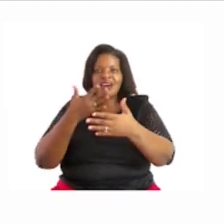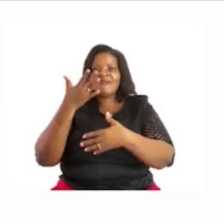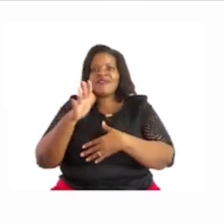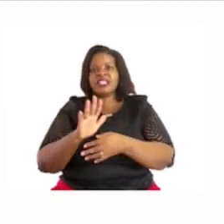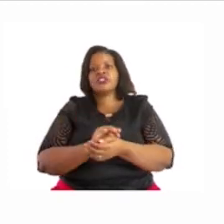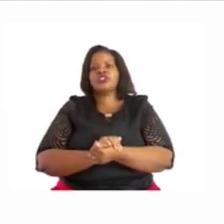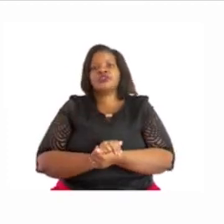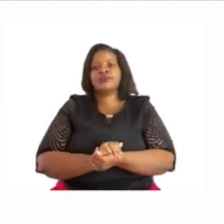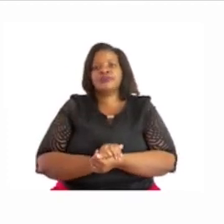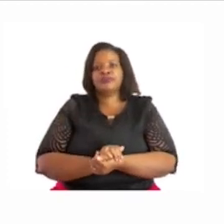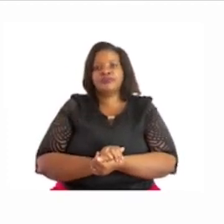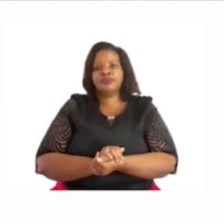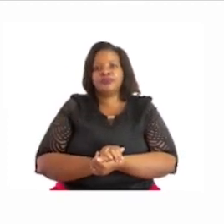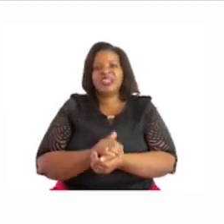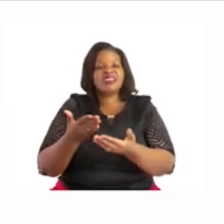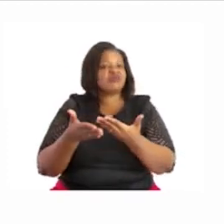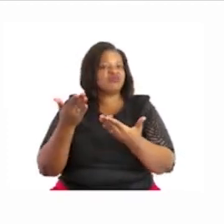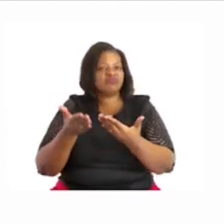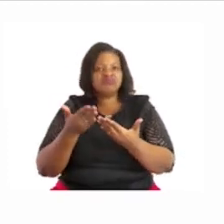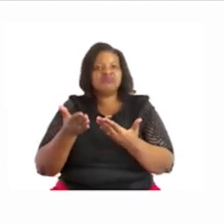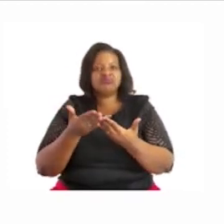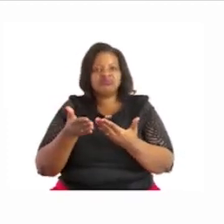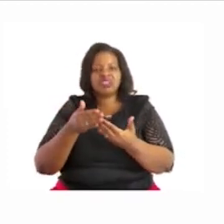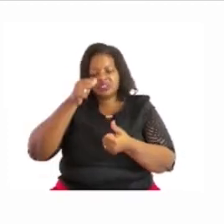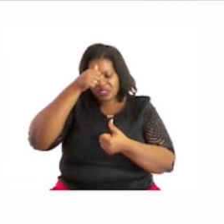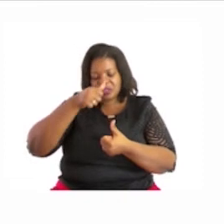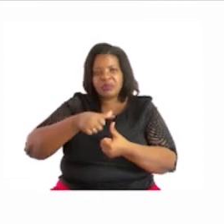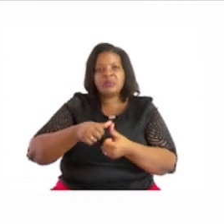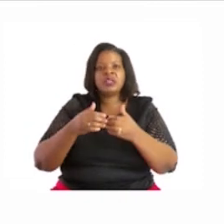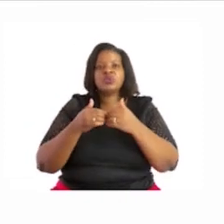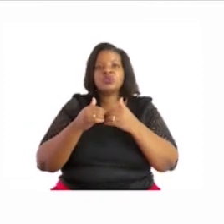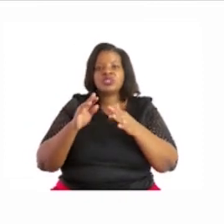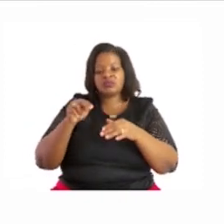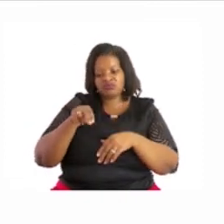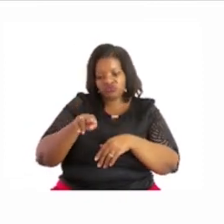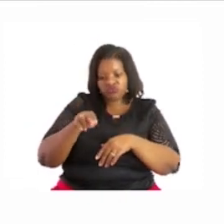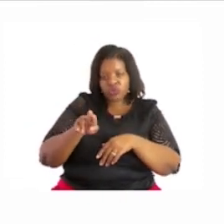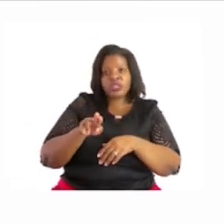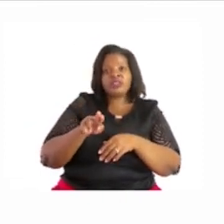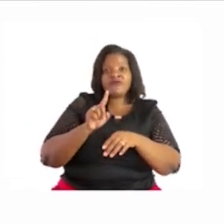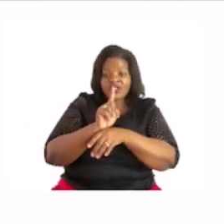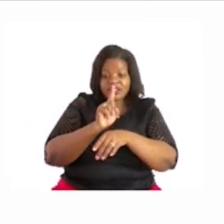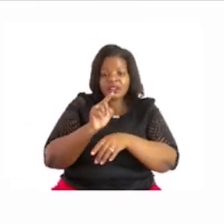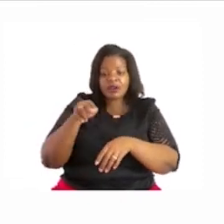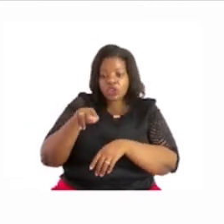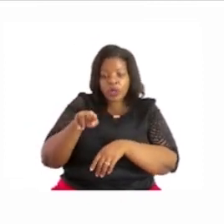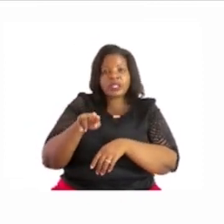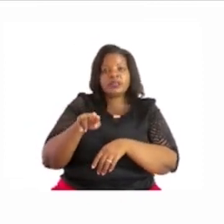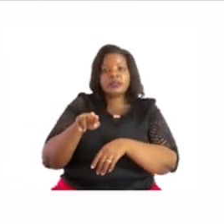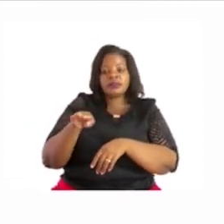table. It is easy. Remember to start at the unit. Remember to start from